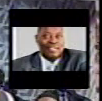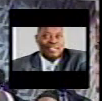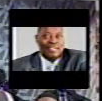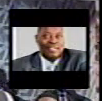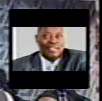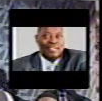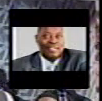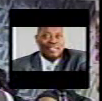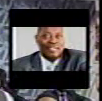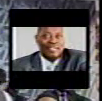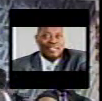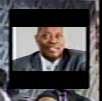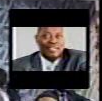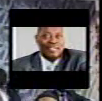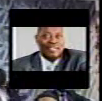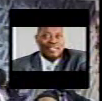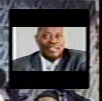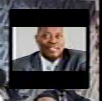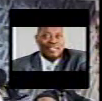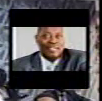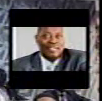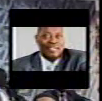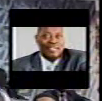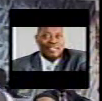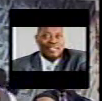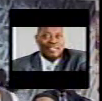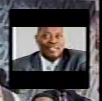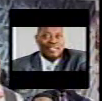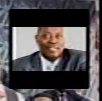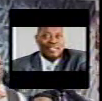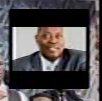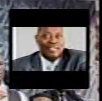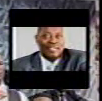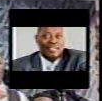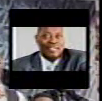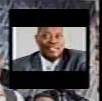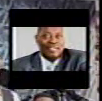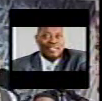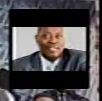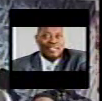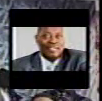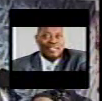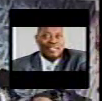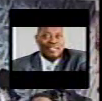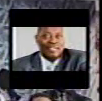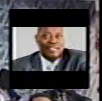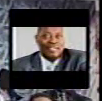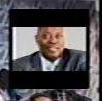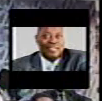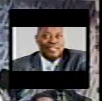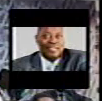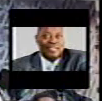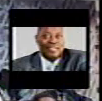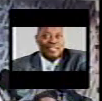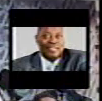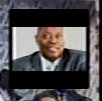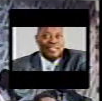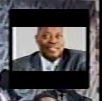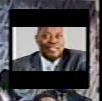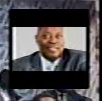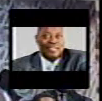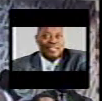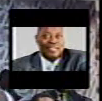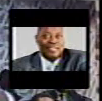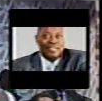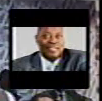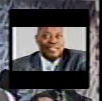Hence, his constant reassurance inside of me. I may not understand life's flow,